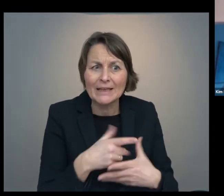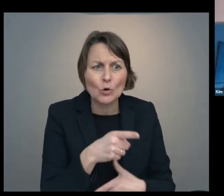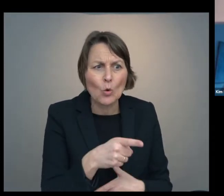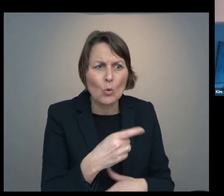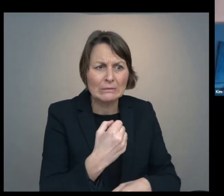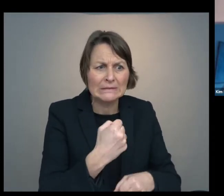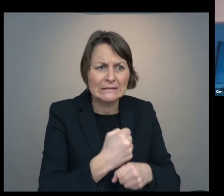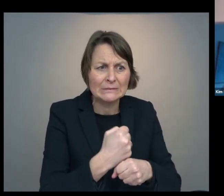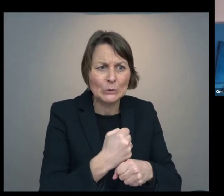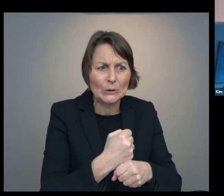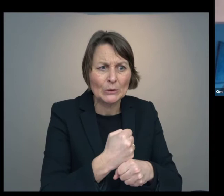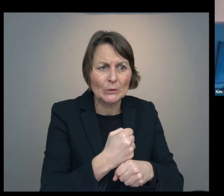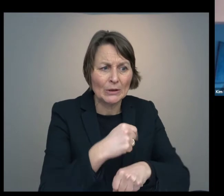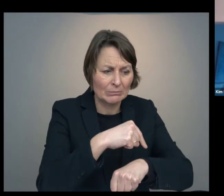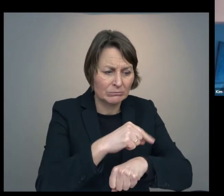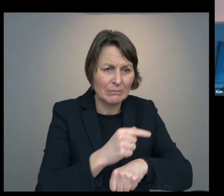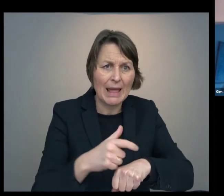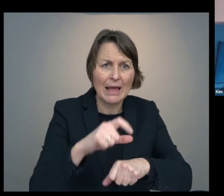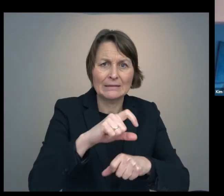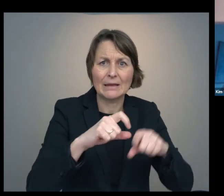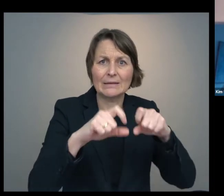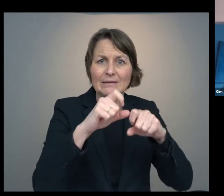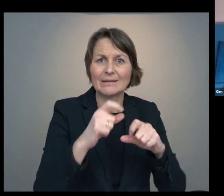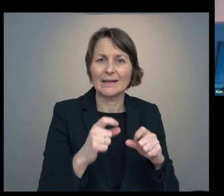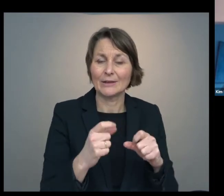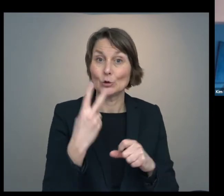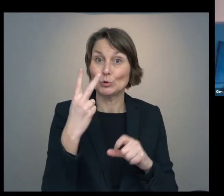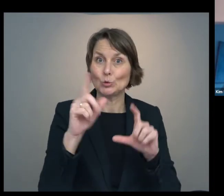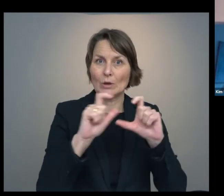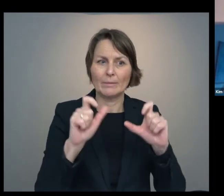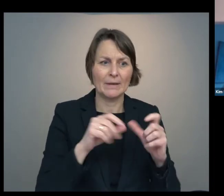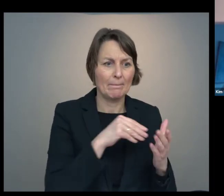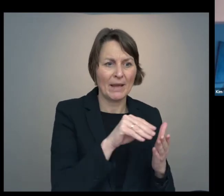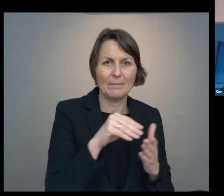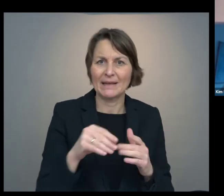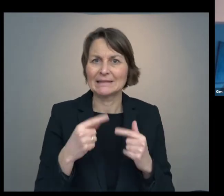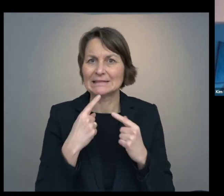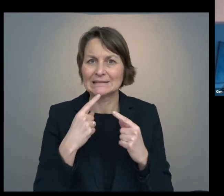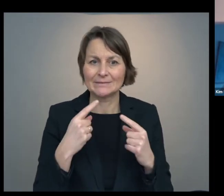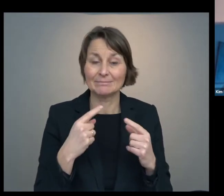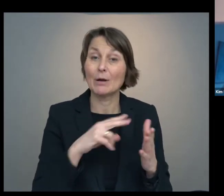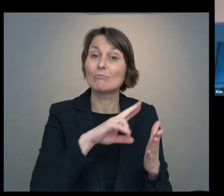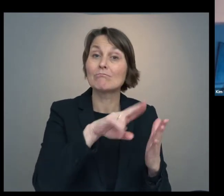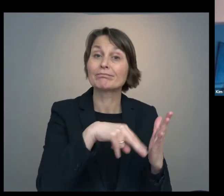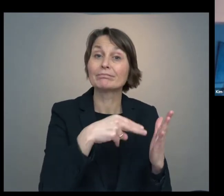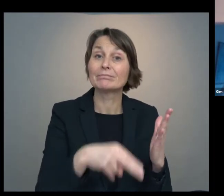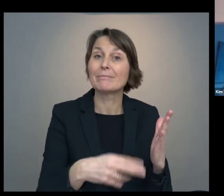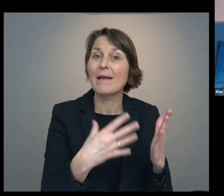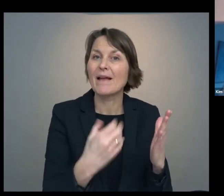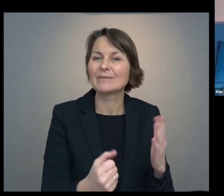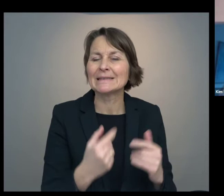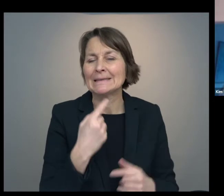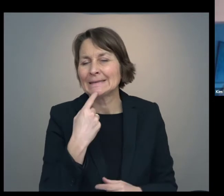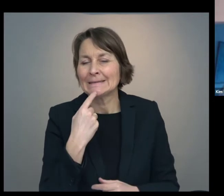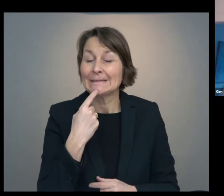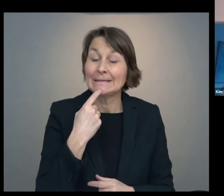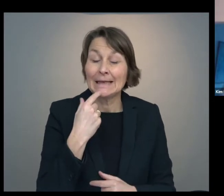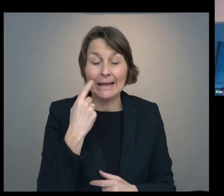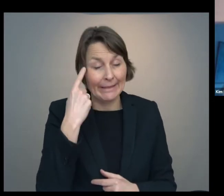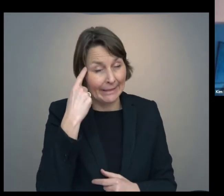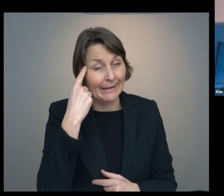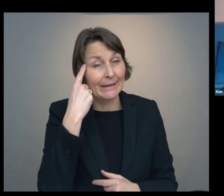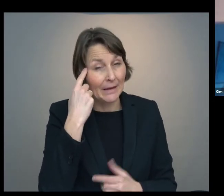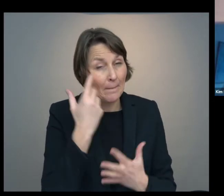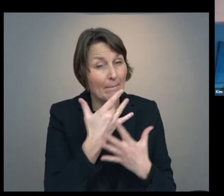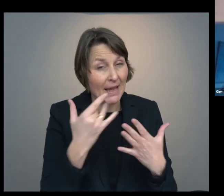terms of employment, because if they're doing it in their own time, they're paid by two companies, which they might not contractually be allowed